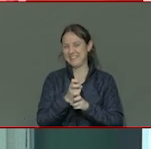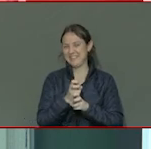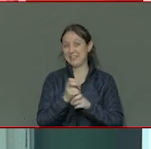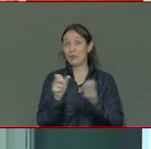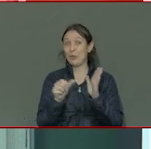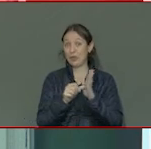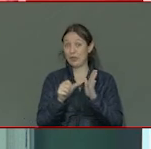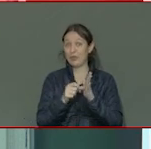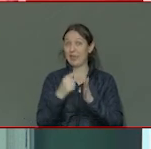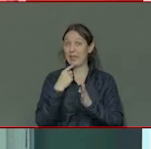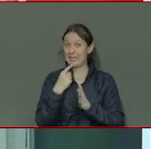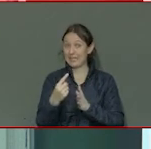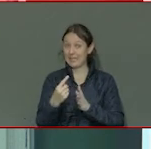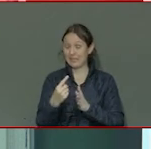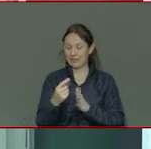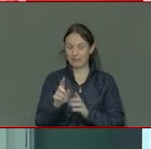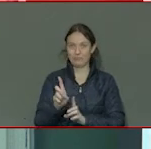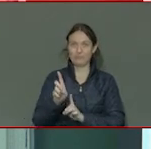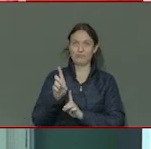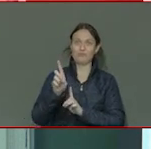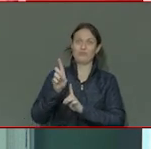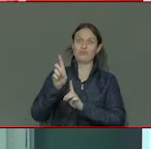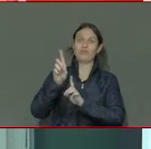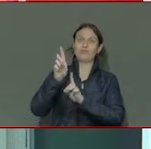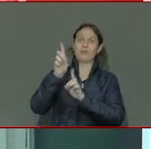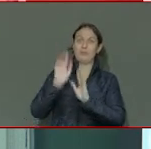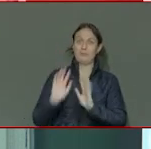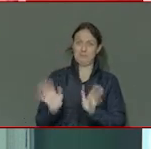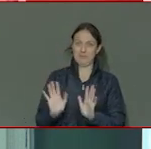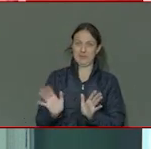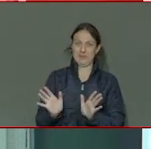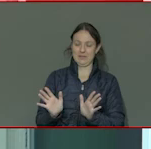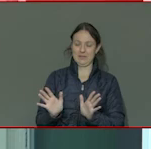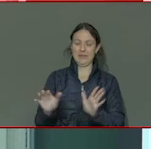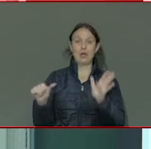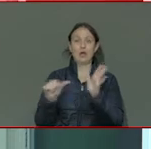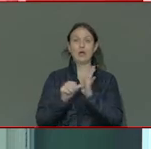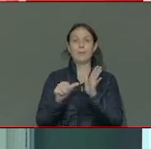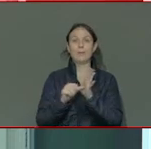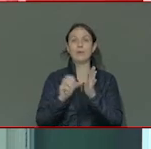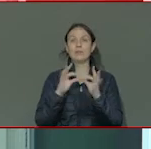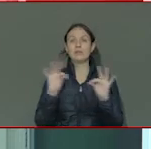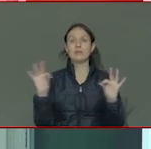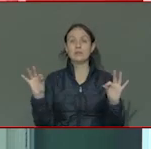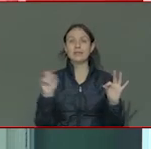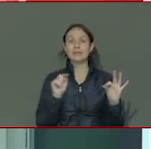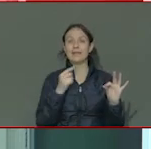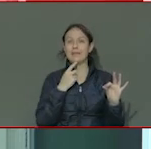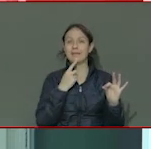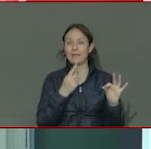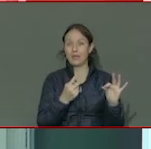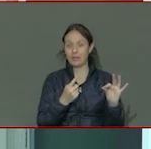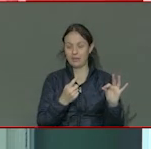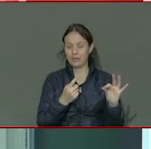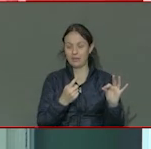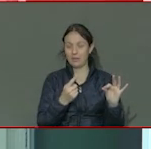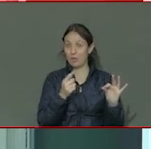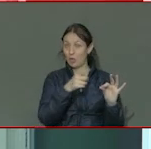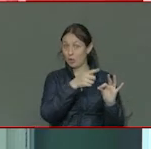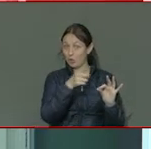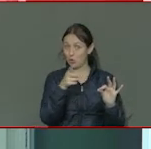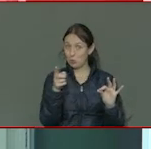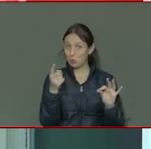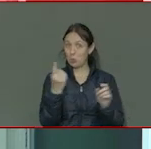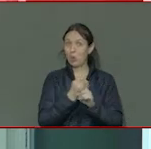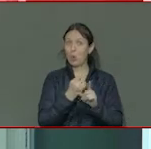they tell you. And now, a very, very important sentence. You're so used to that they